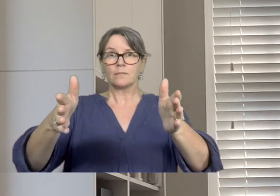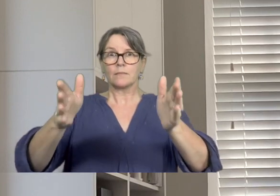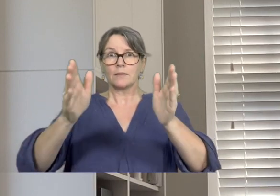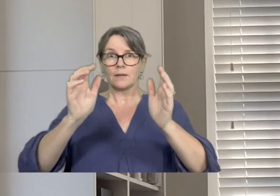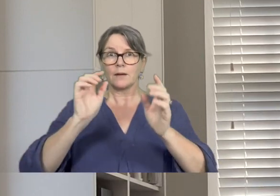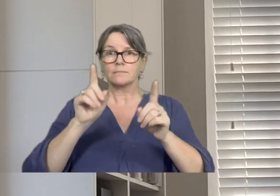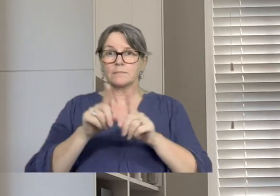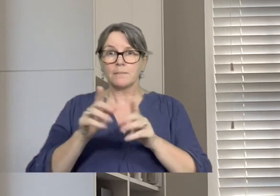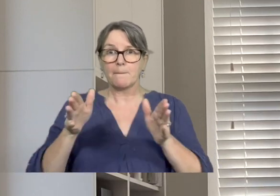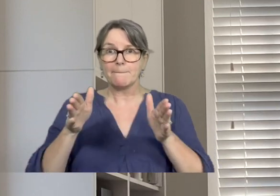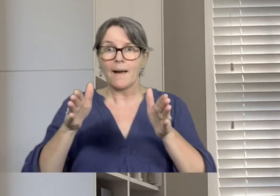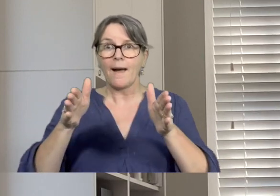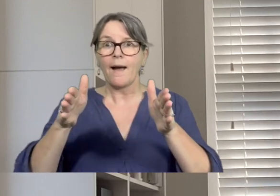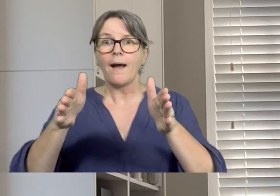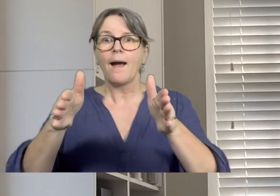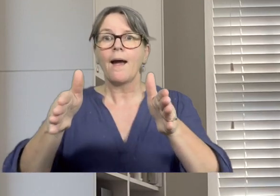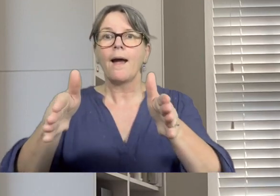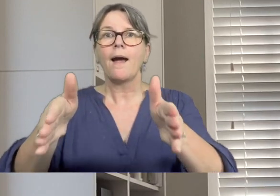As we breathe out, we're going to curl